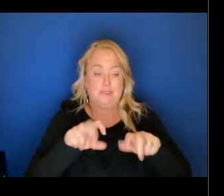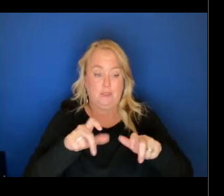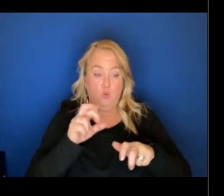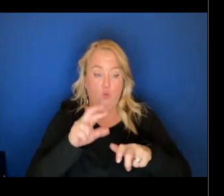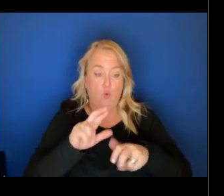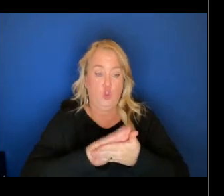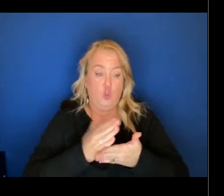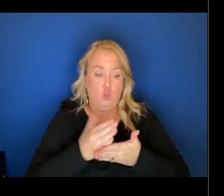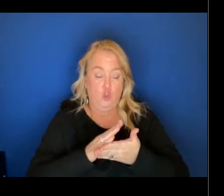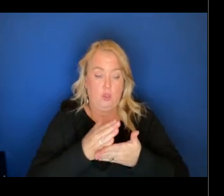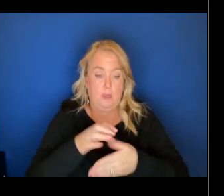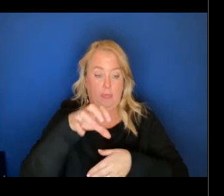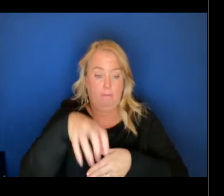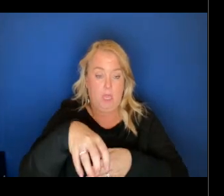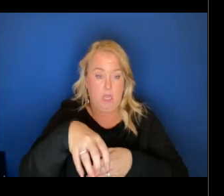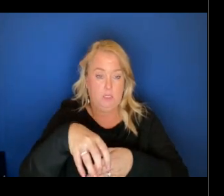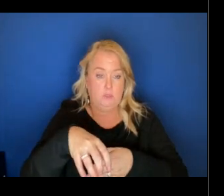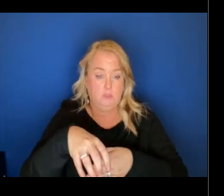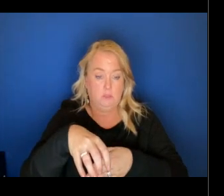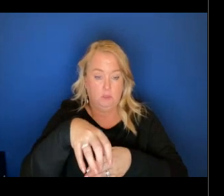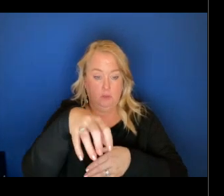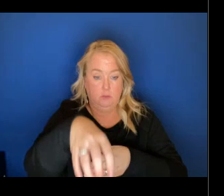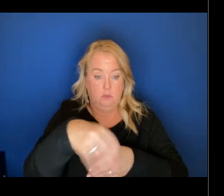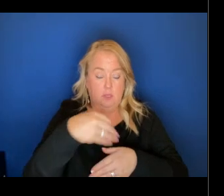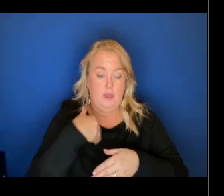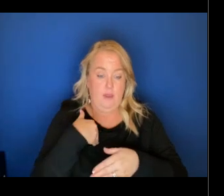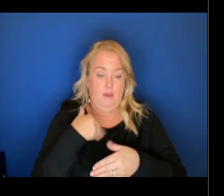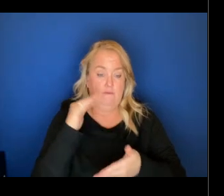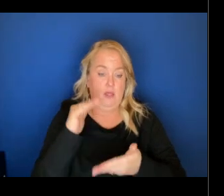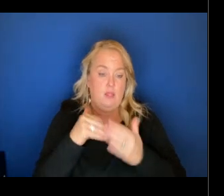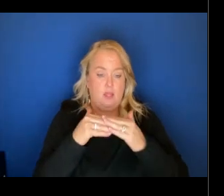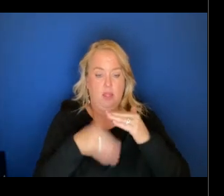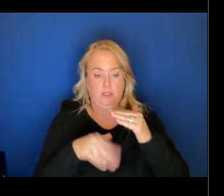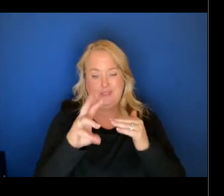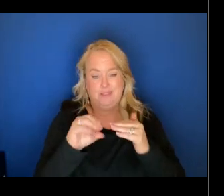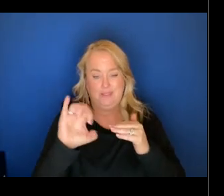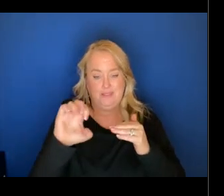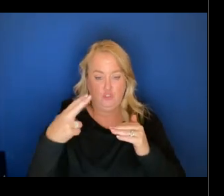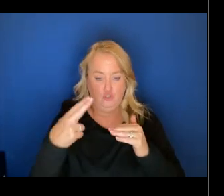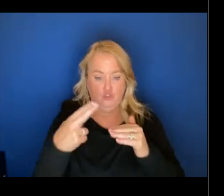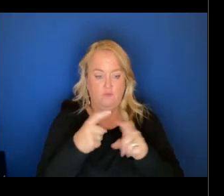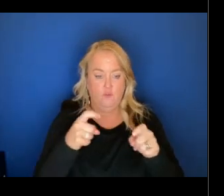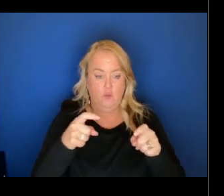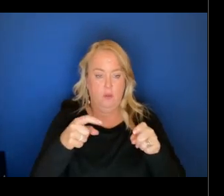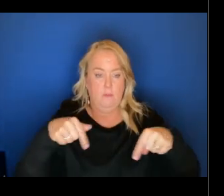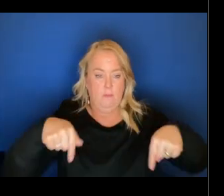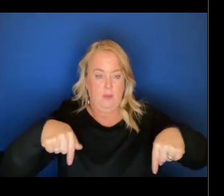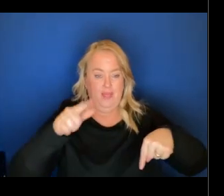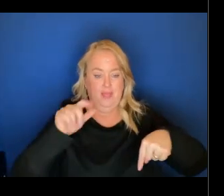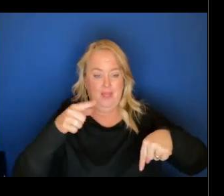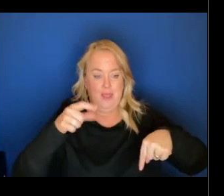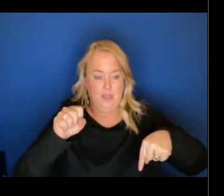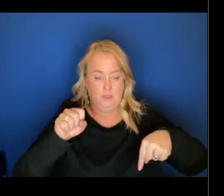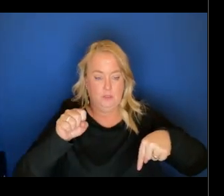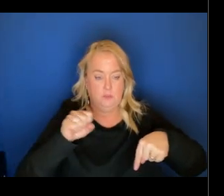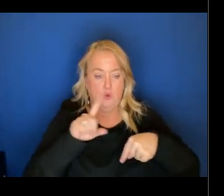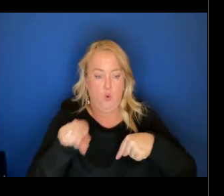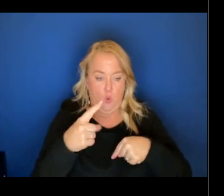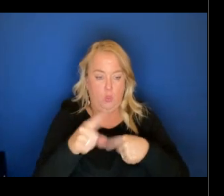cooktop at the base of the U to have less than 60 inches between the legs of the U,